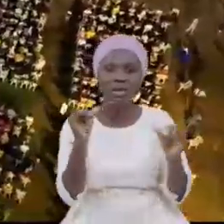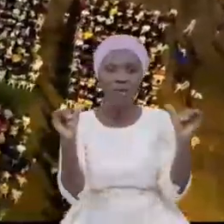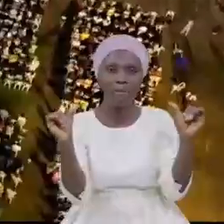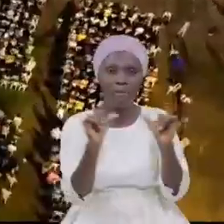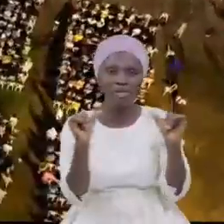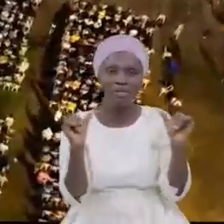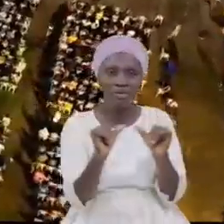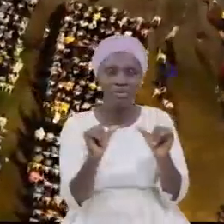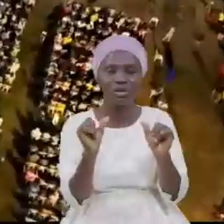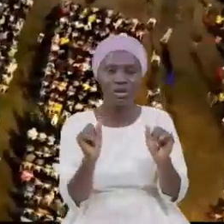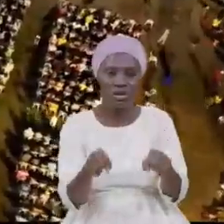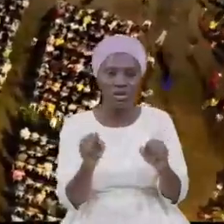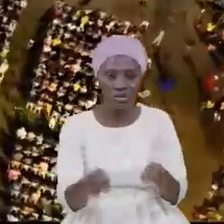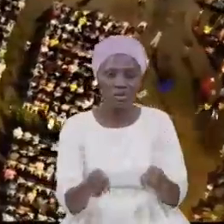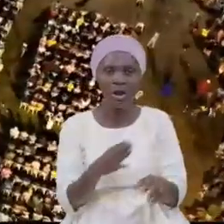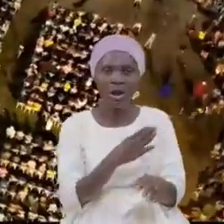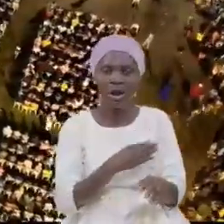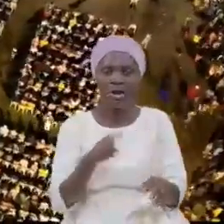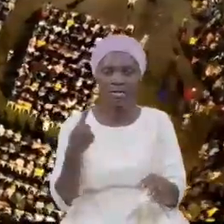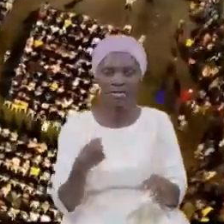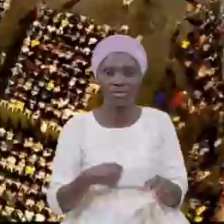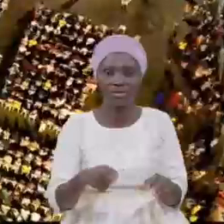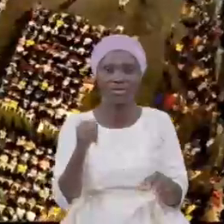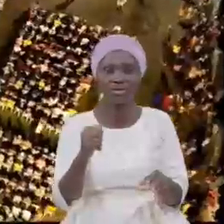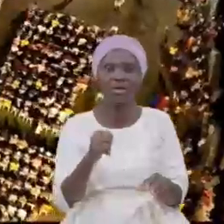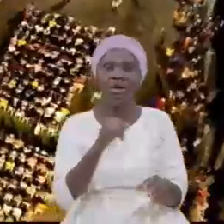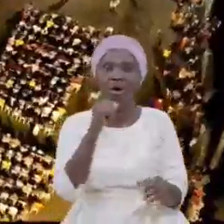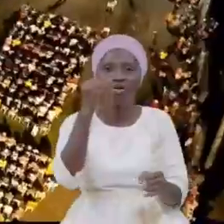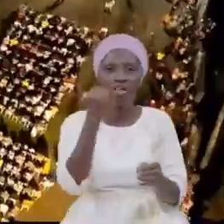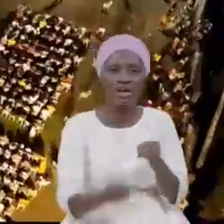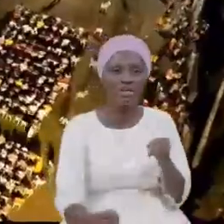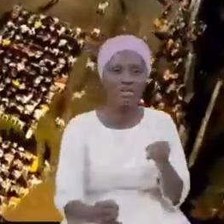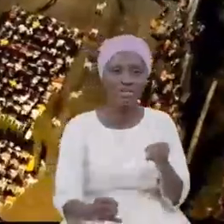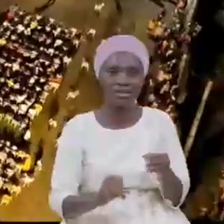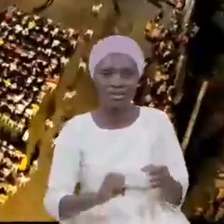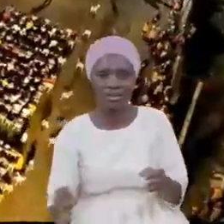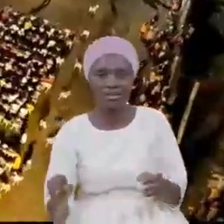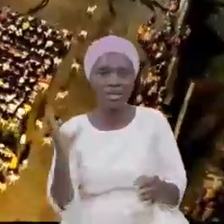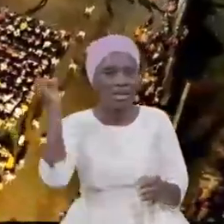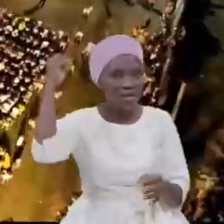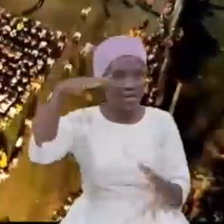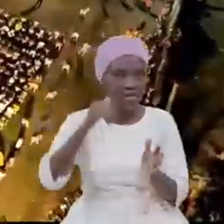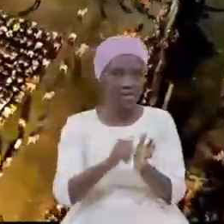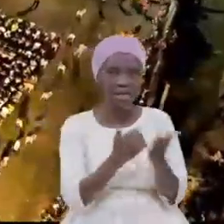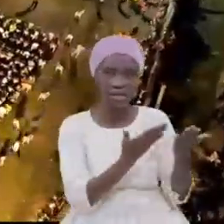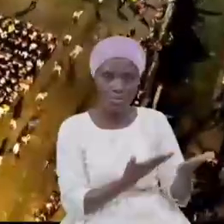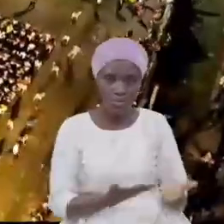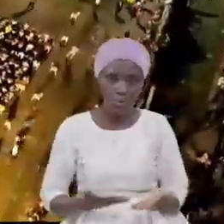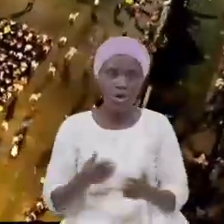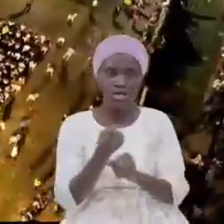measureless, infinite grace that brought salvation to